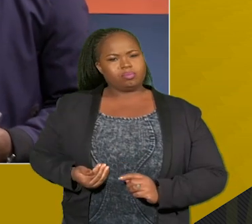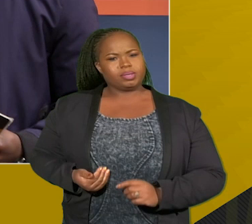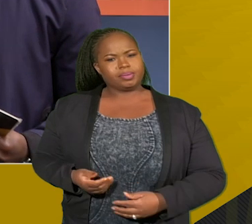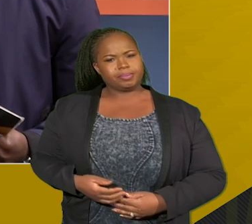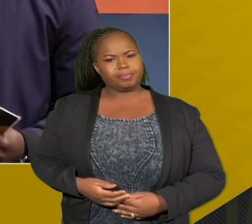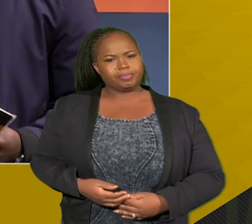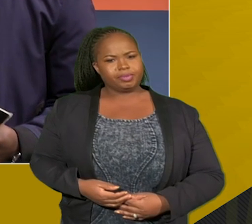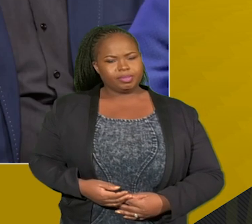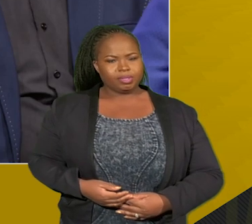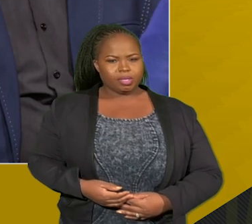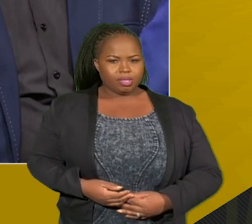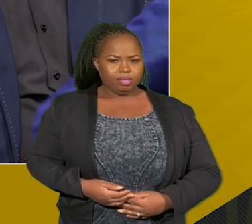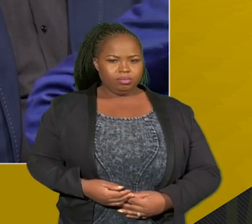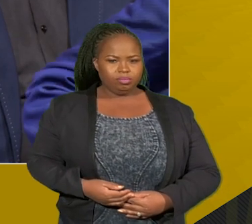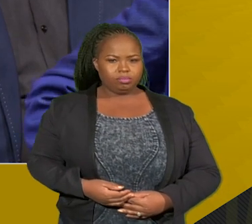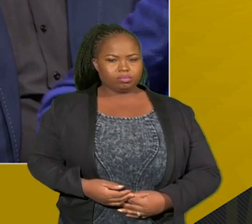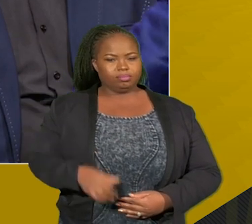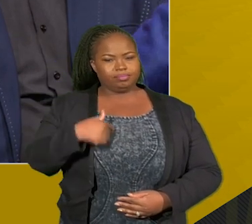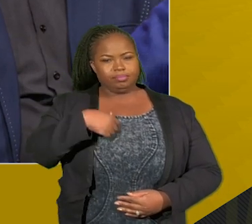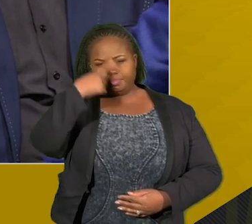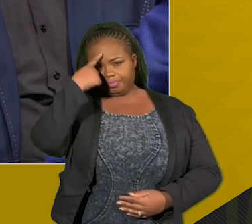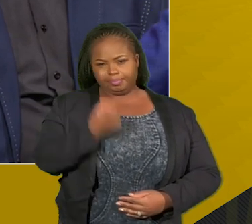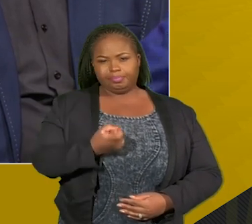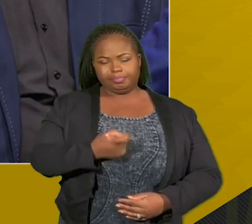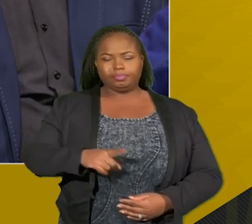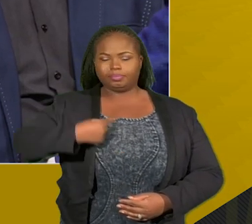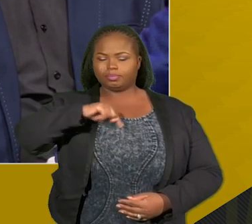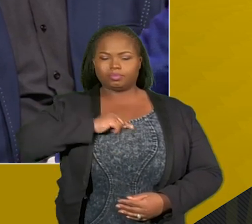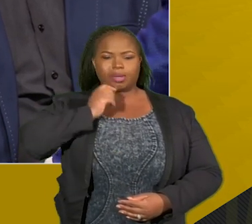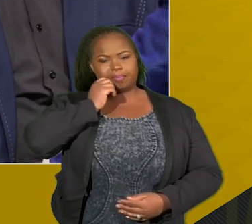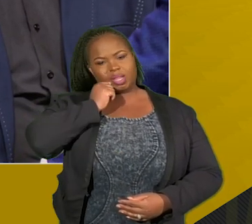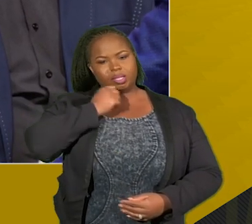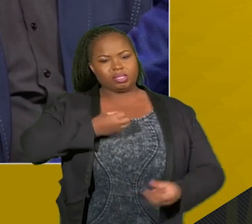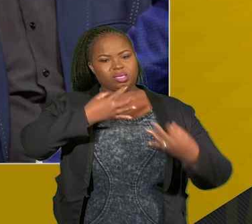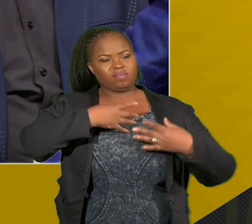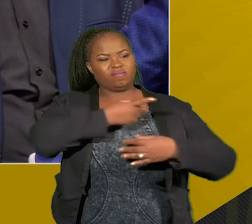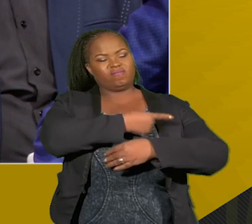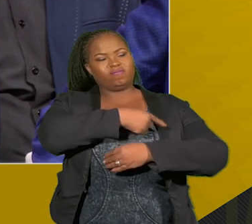Okay, I believe as men, we've been given the authority.